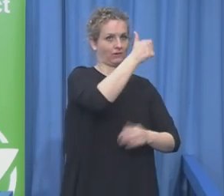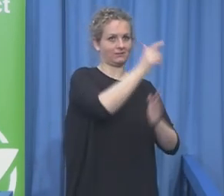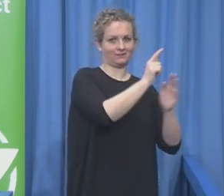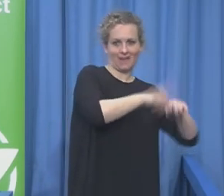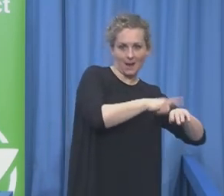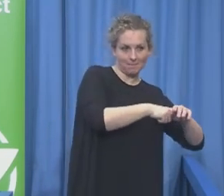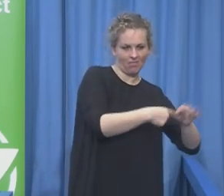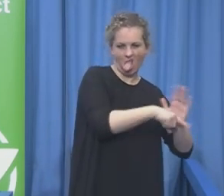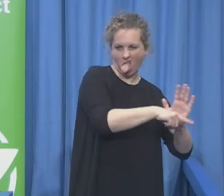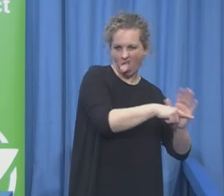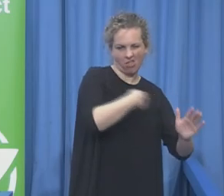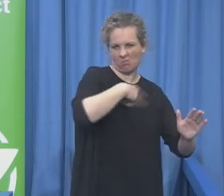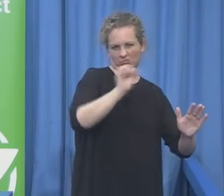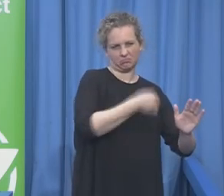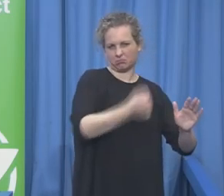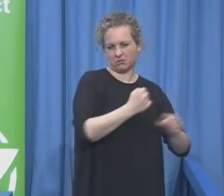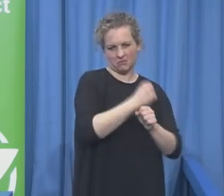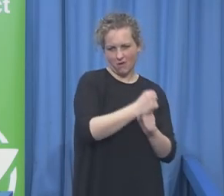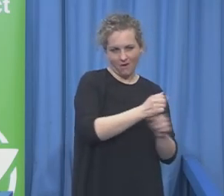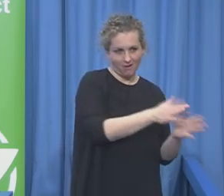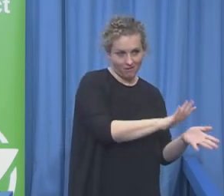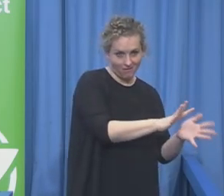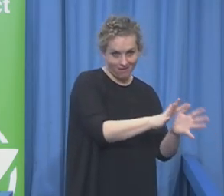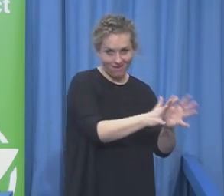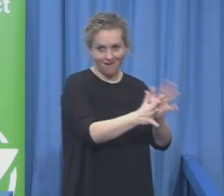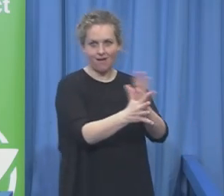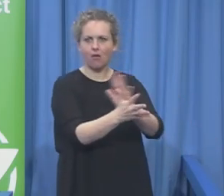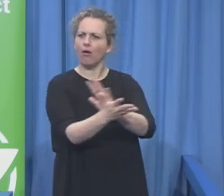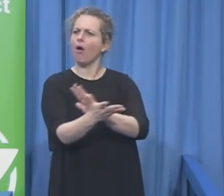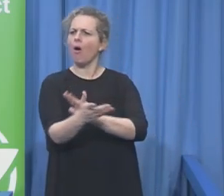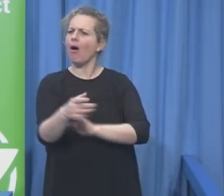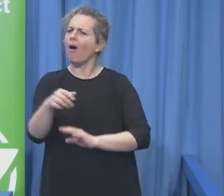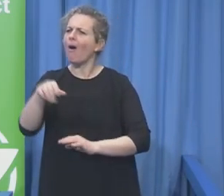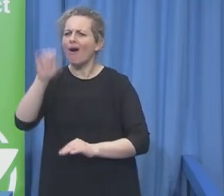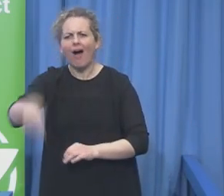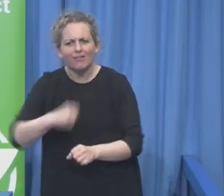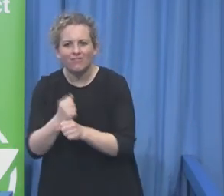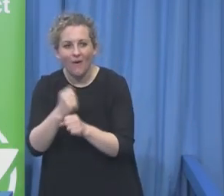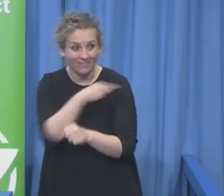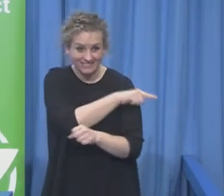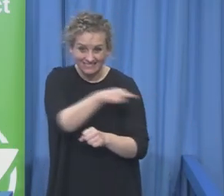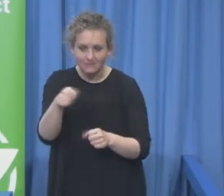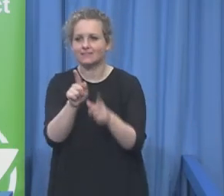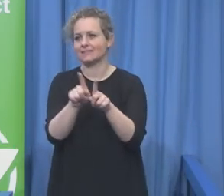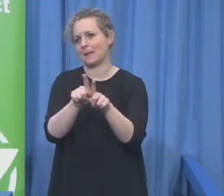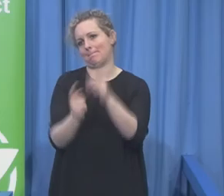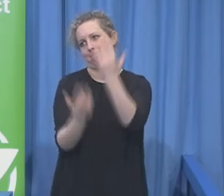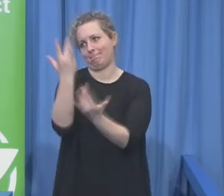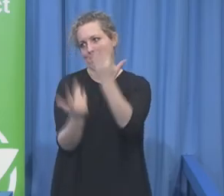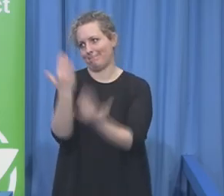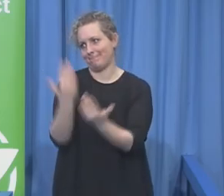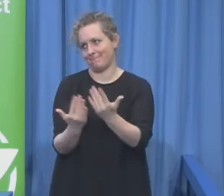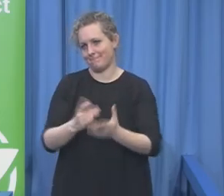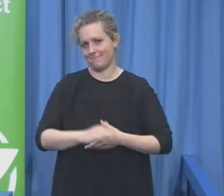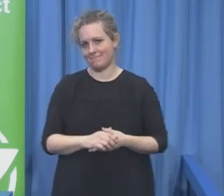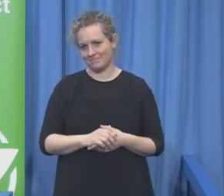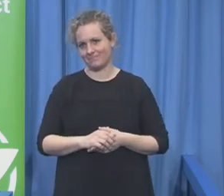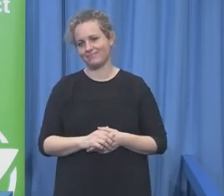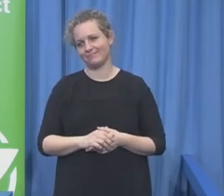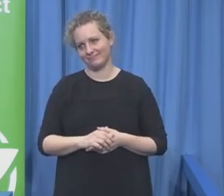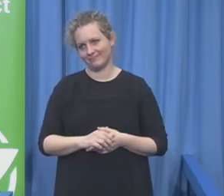we use technology and we have a very transparent IT architecture in place which tracks,